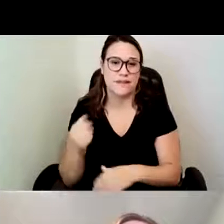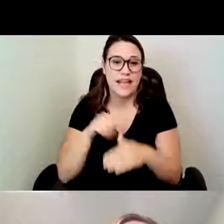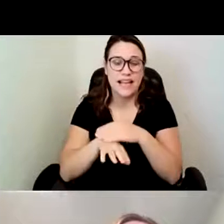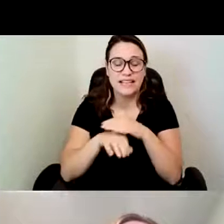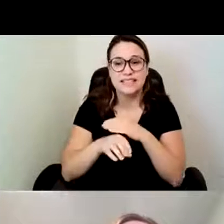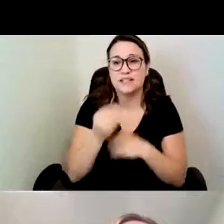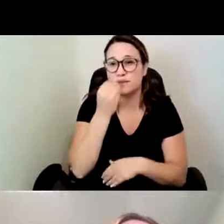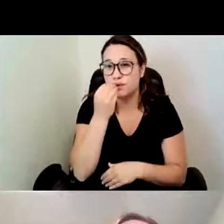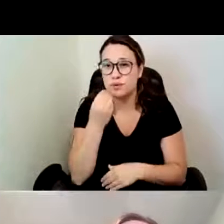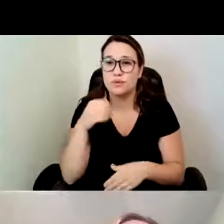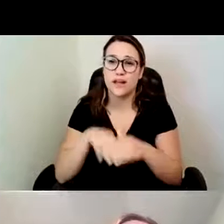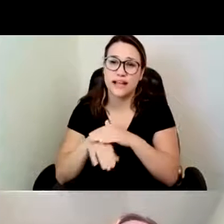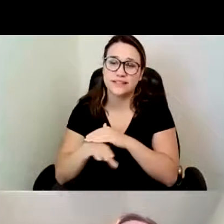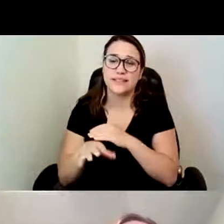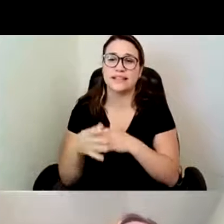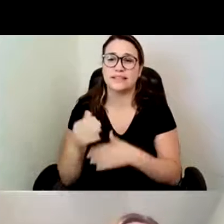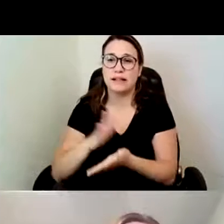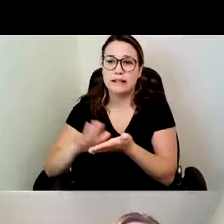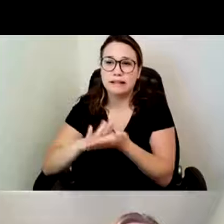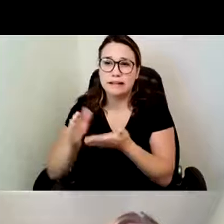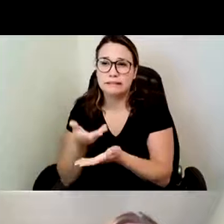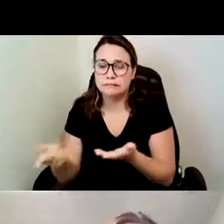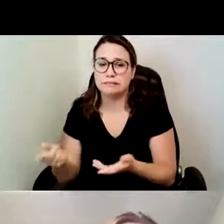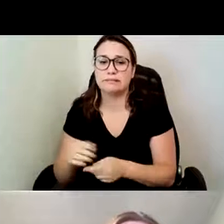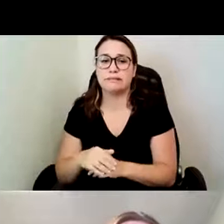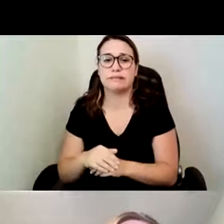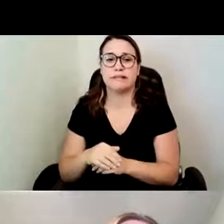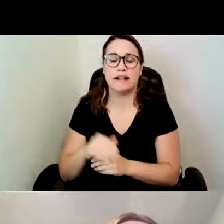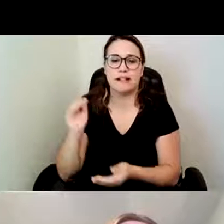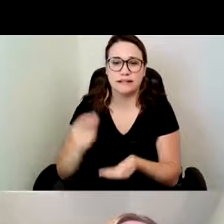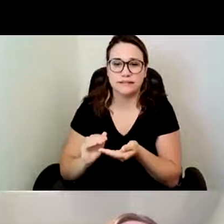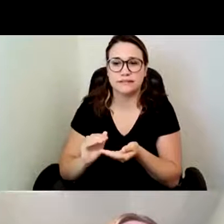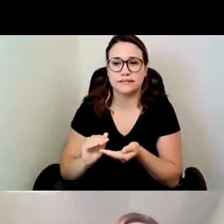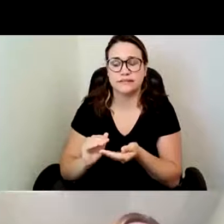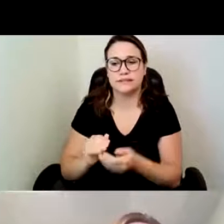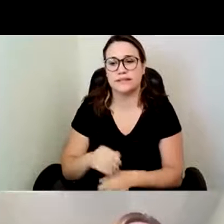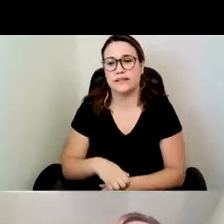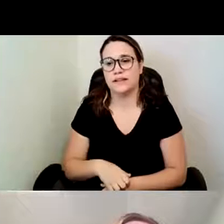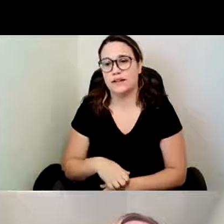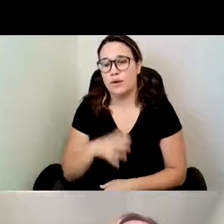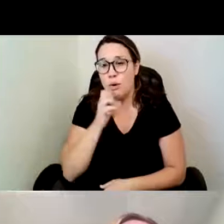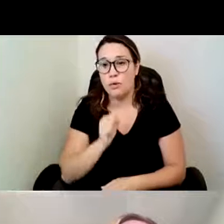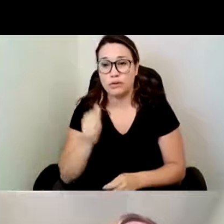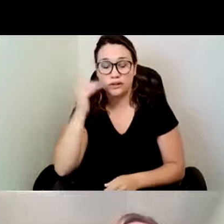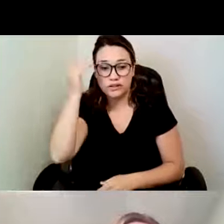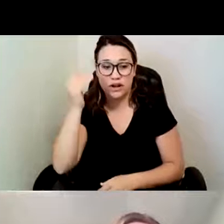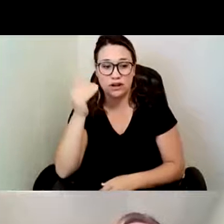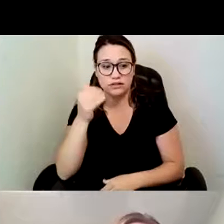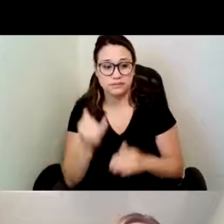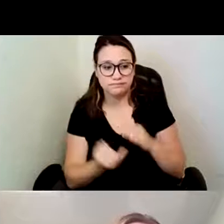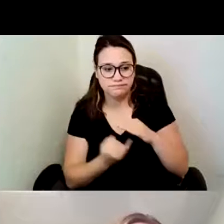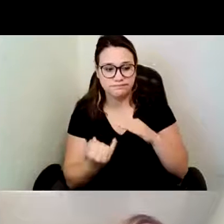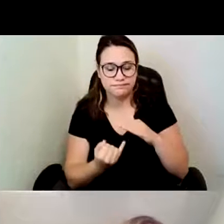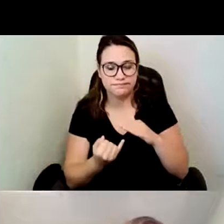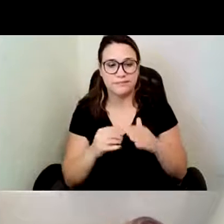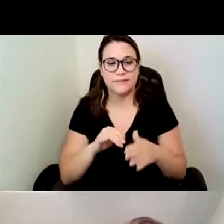medications, placed older adults at increased risk of contracting COVID, which for them meant an increased risk of